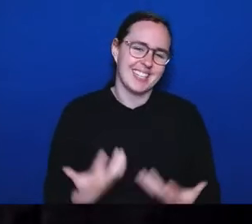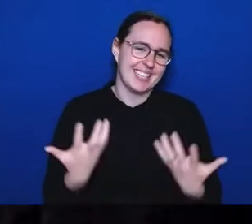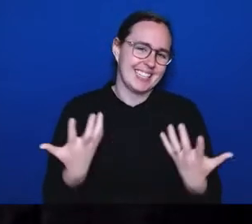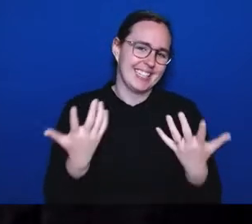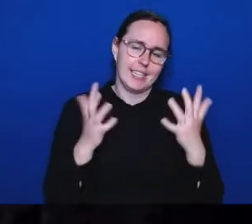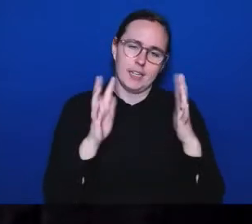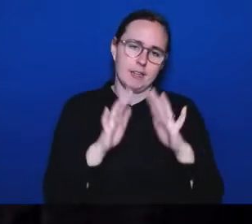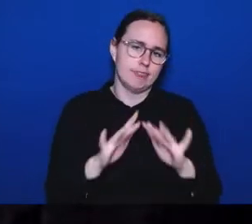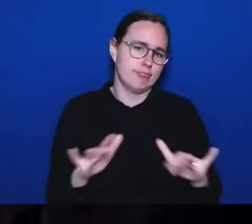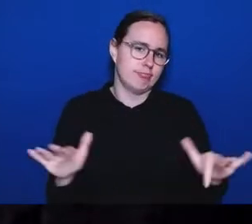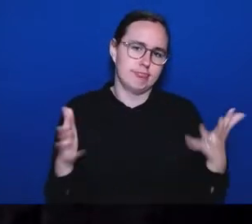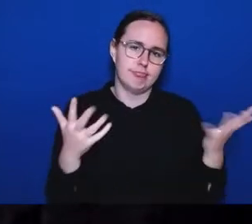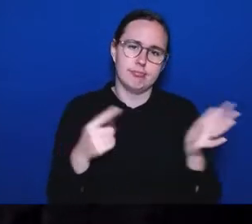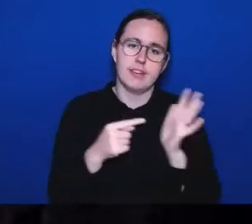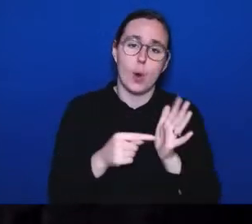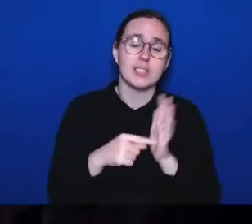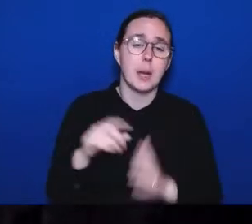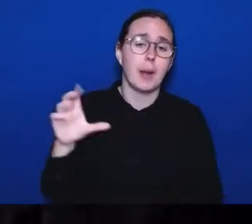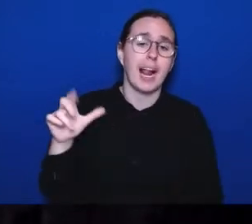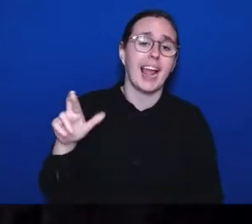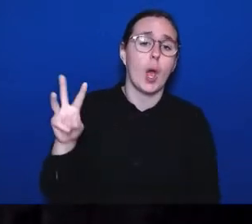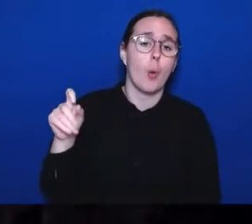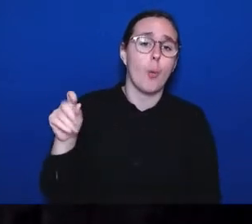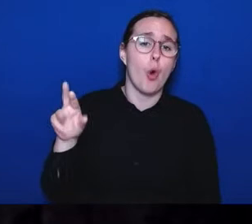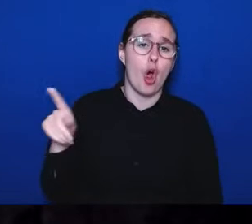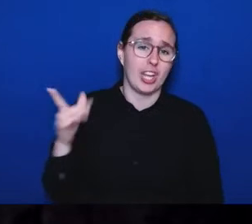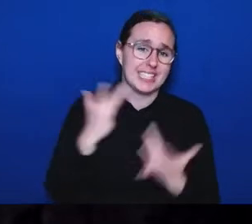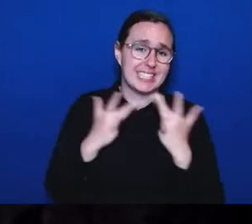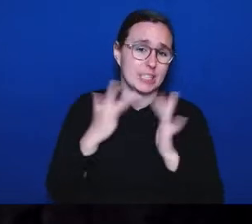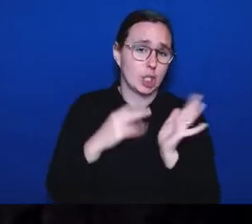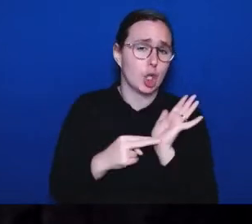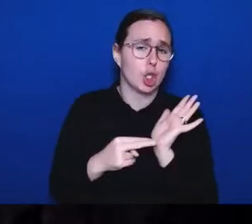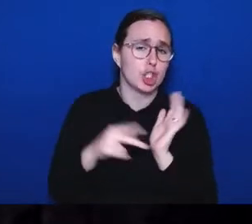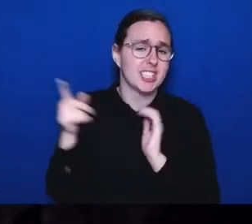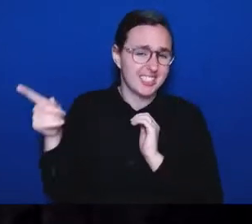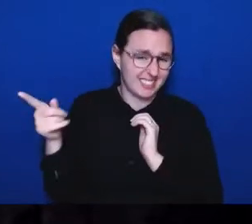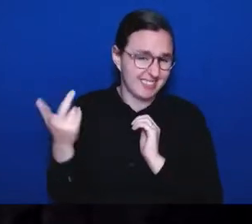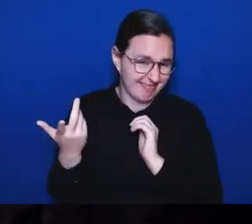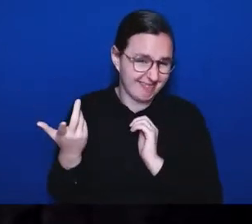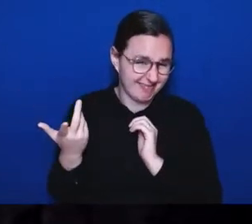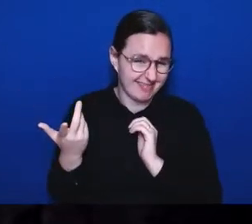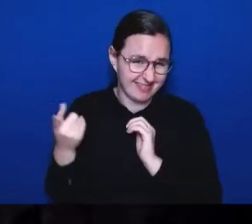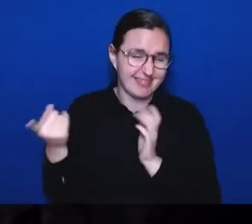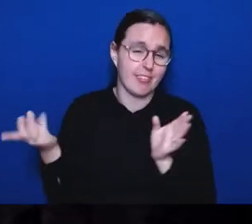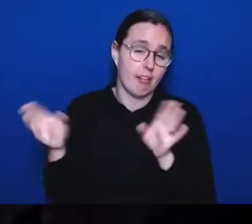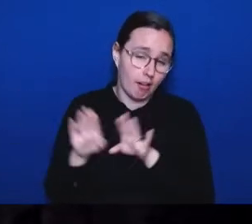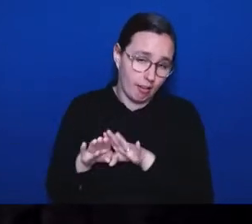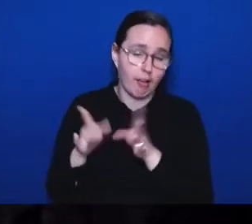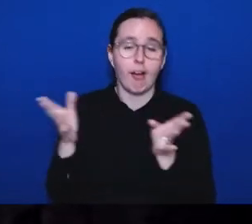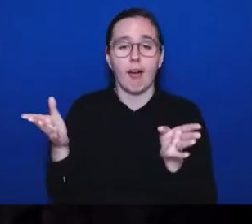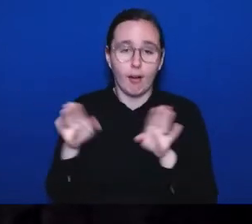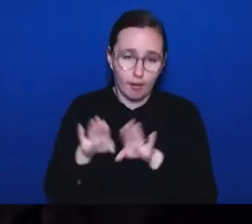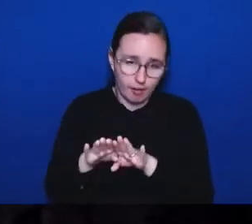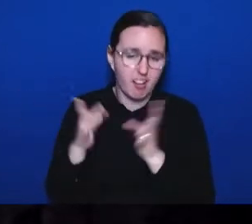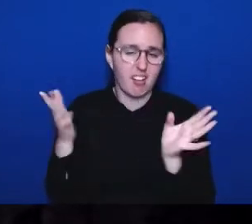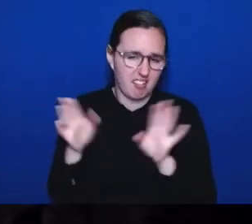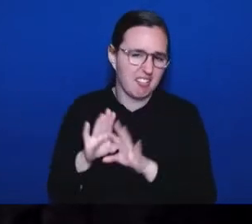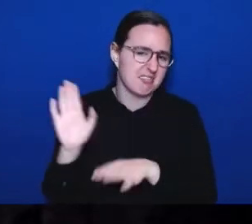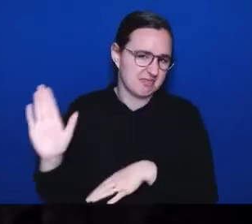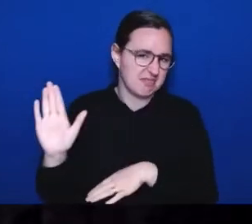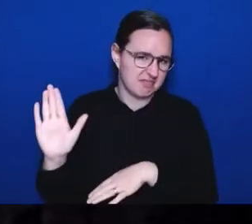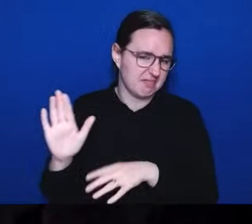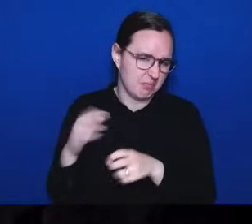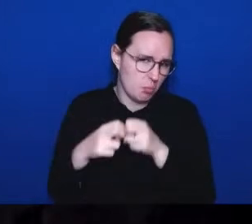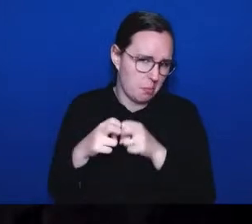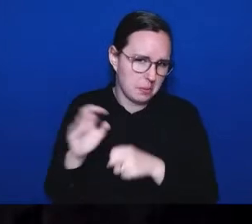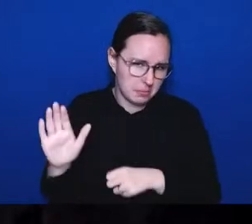issue. And you'll note that there hasn't been closures in Clearwater as we work through those issues. The issue in Clearwater has been,